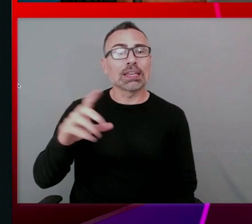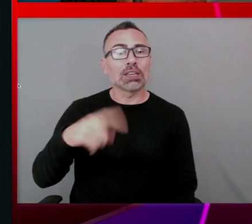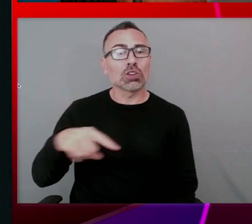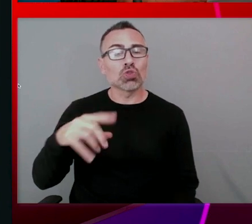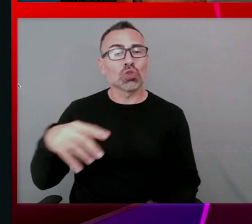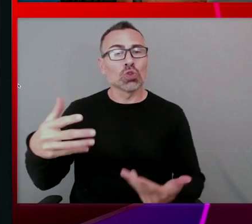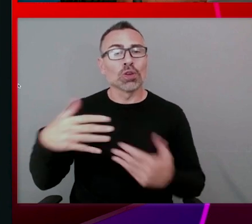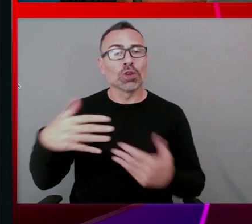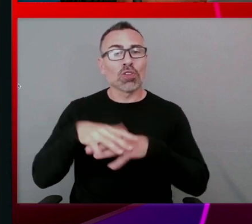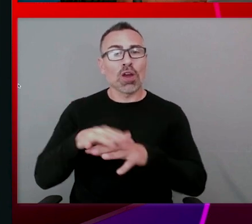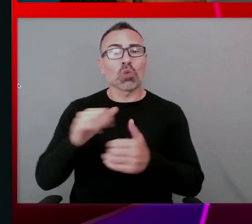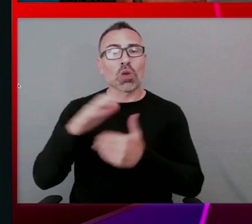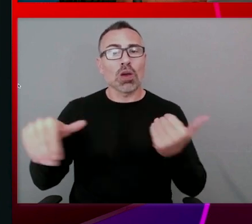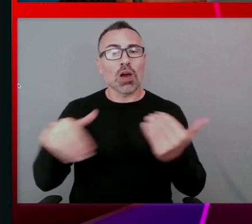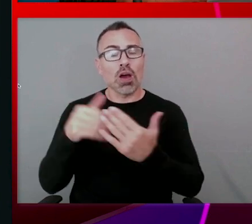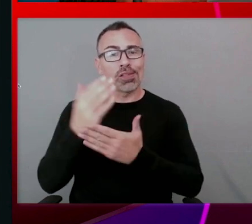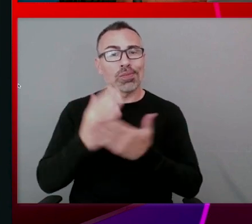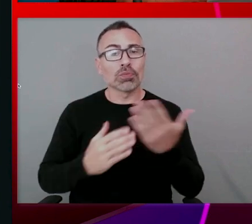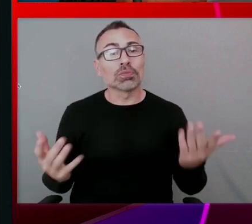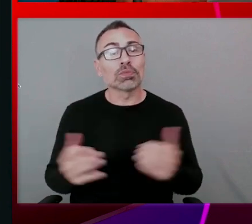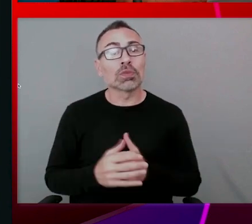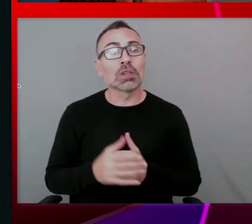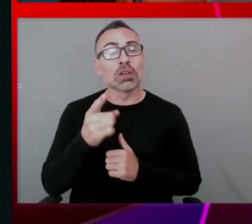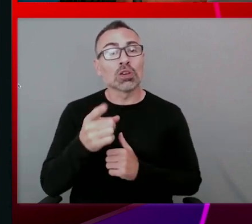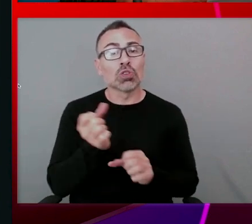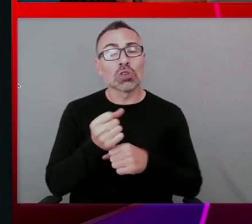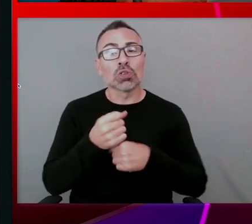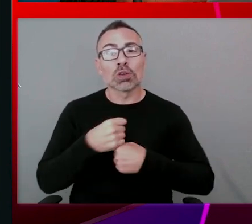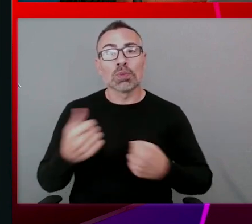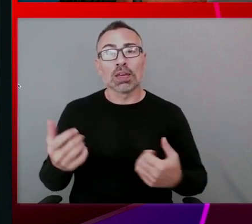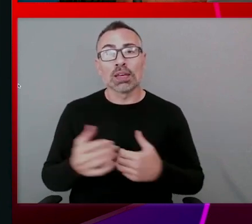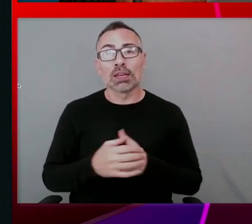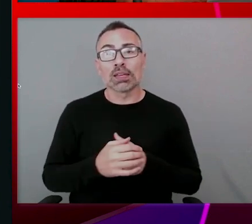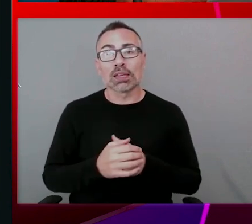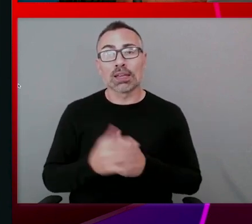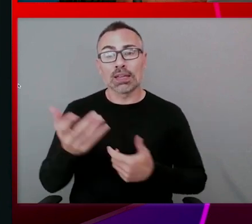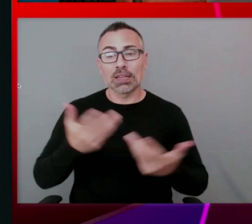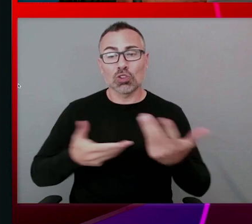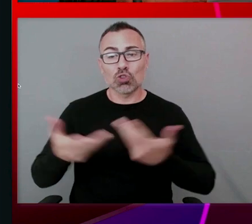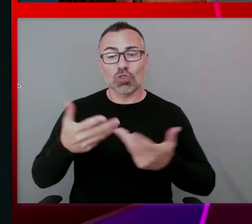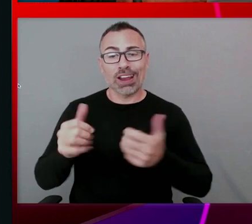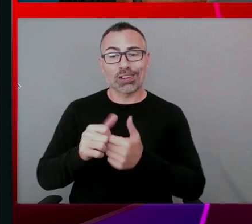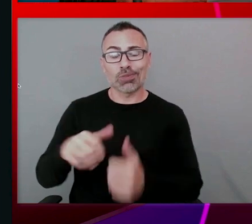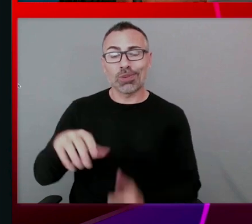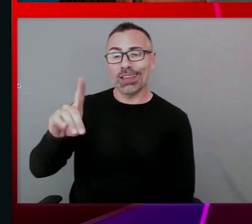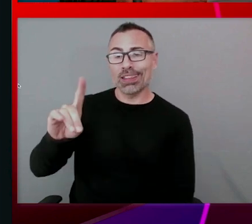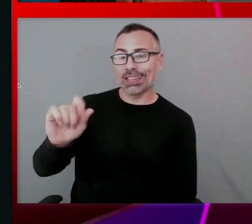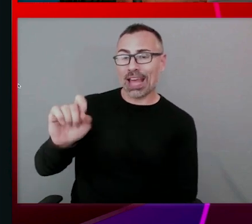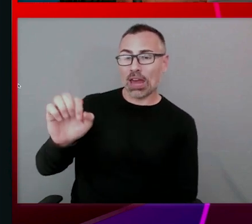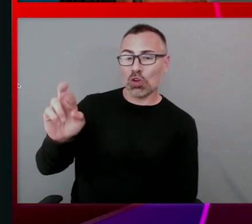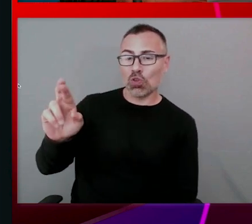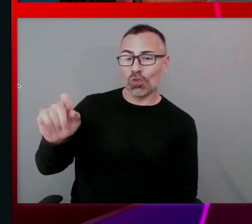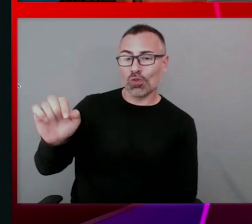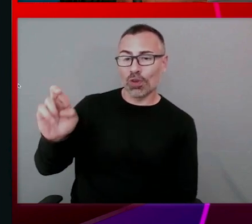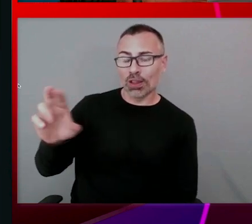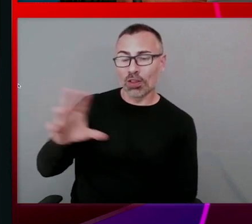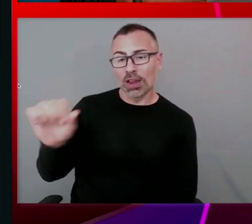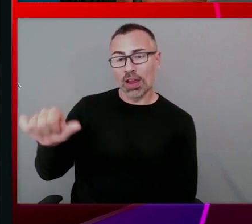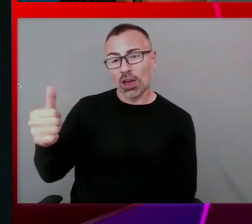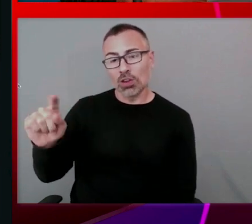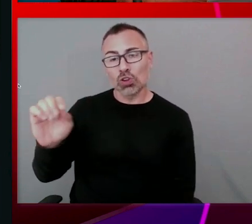It's a place where you can come and create Jupyter notebooks and interact with Data Wrangler and several other tools. So here what you're seeing